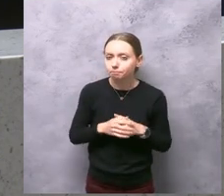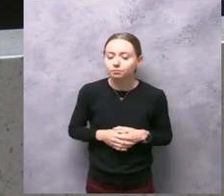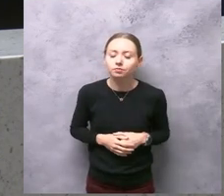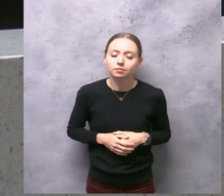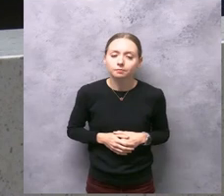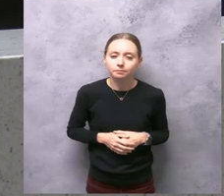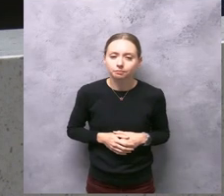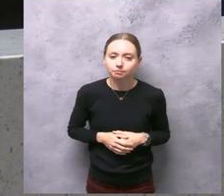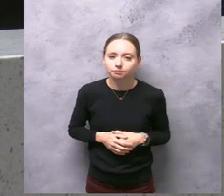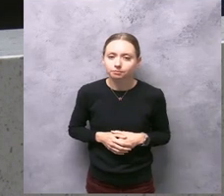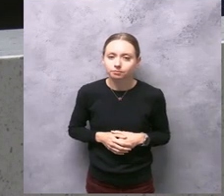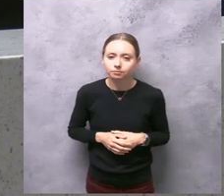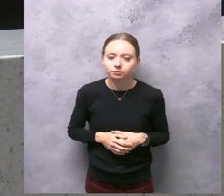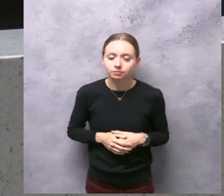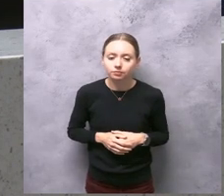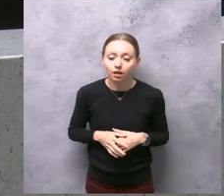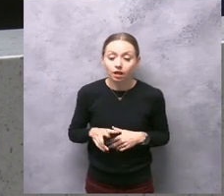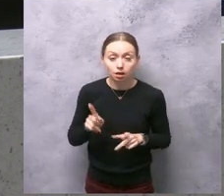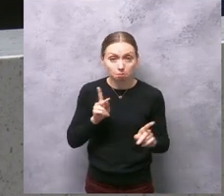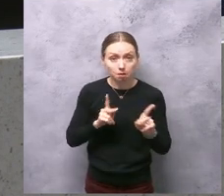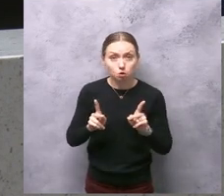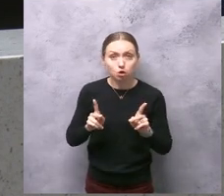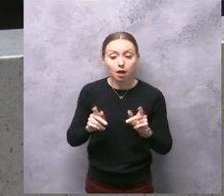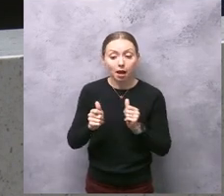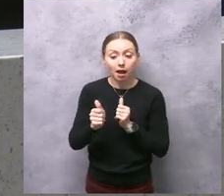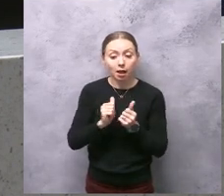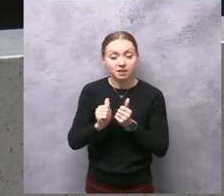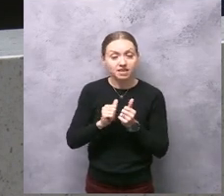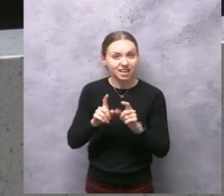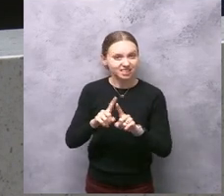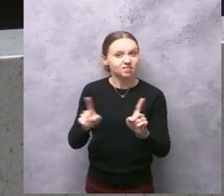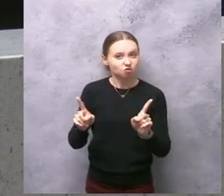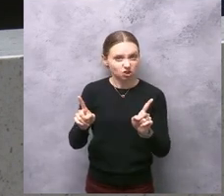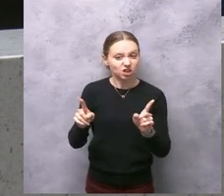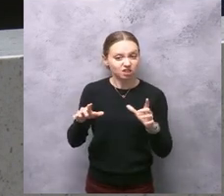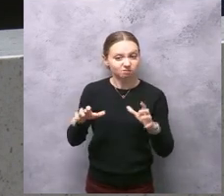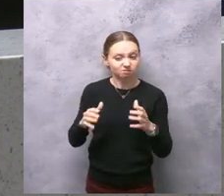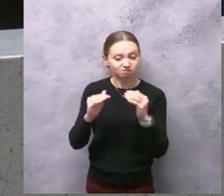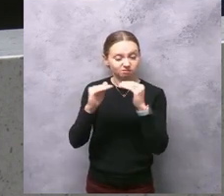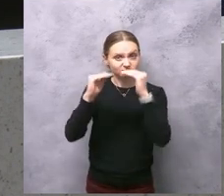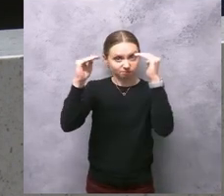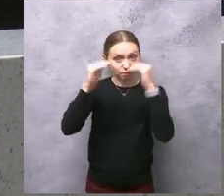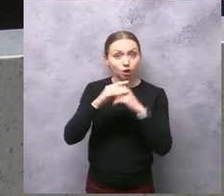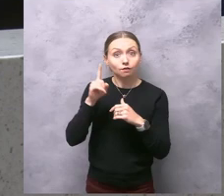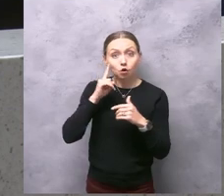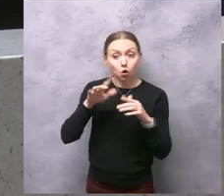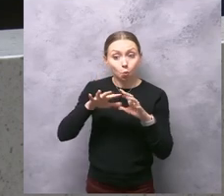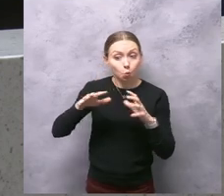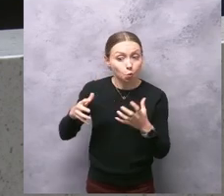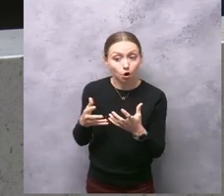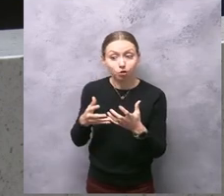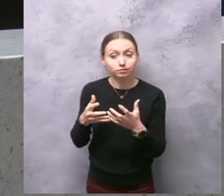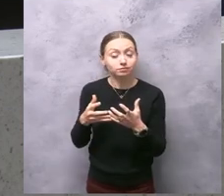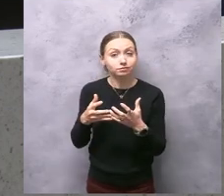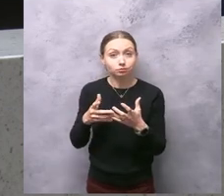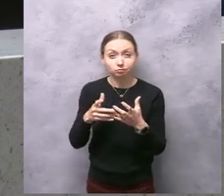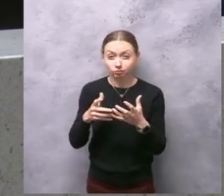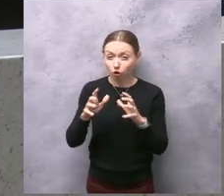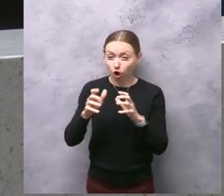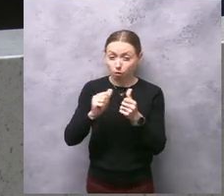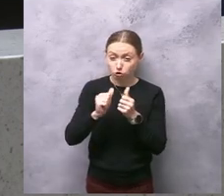the people compete at different classifications. At the world competition level, that's the highest classification